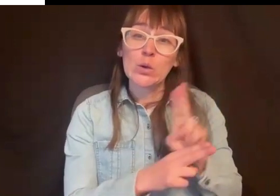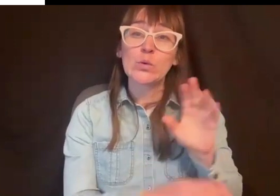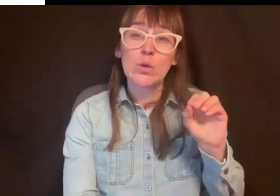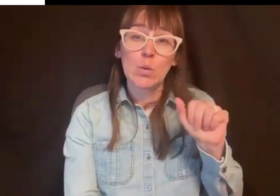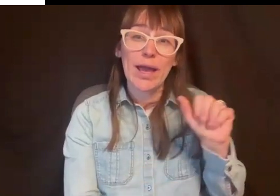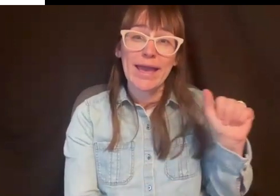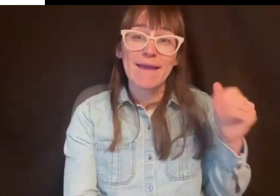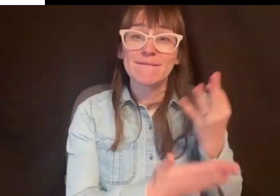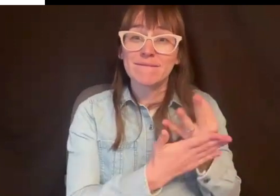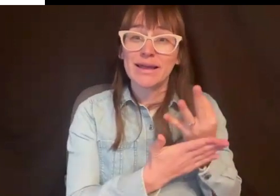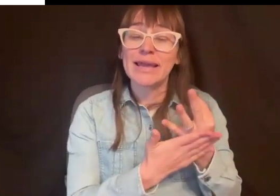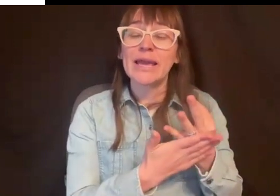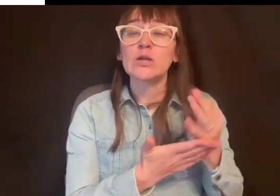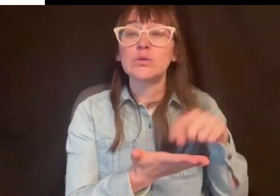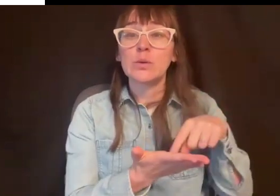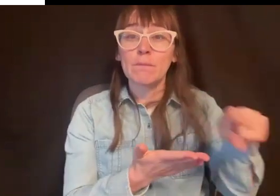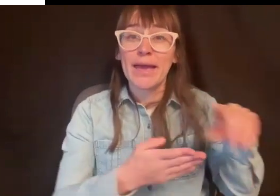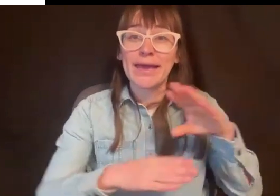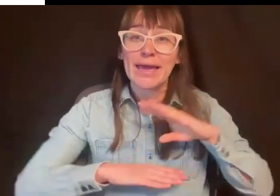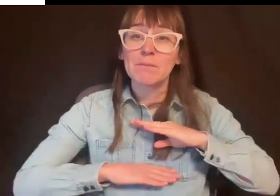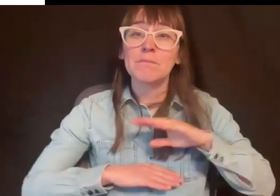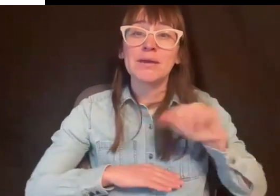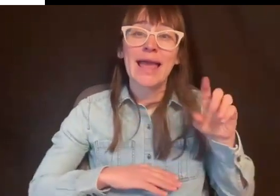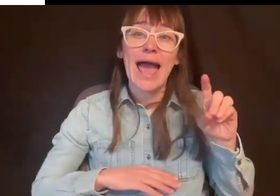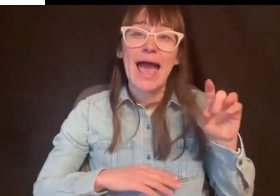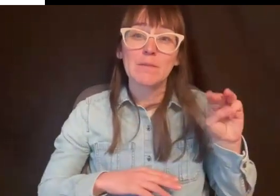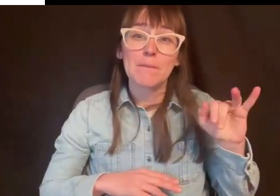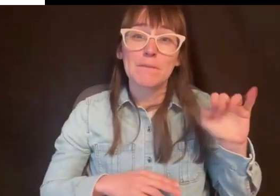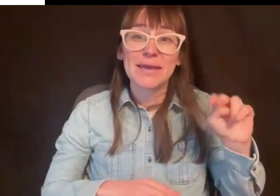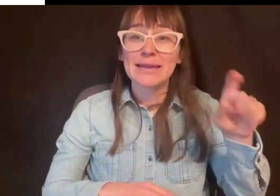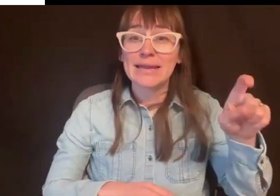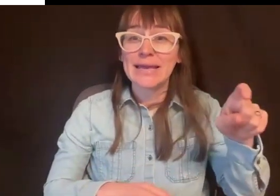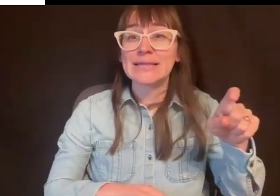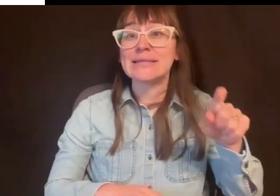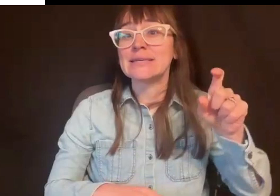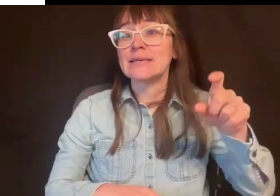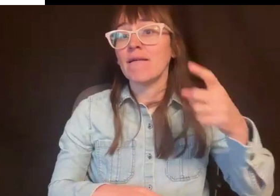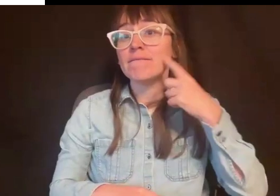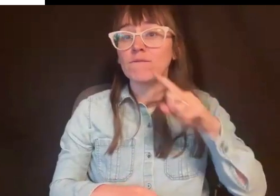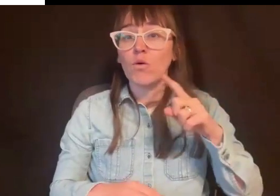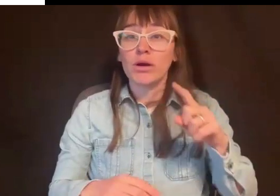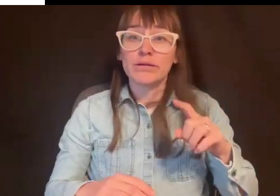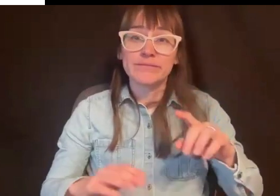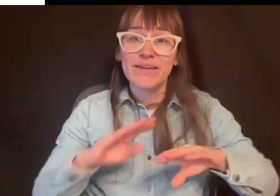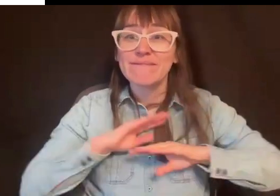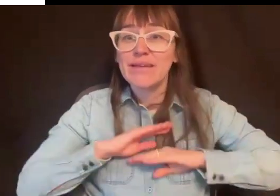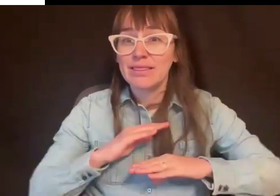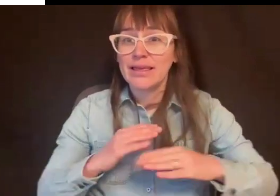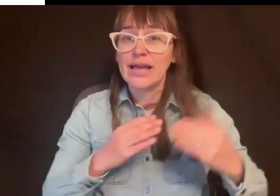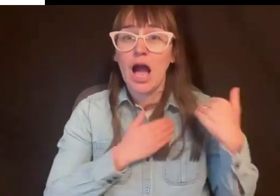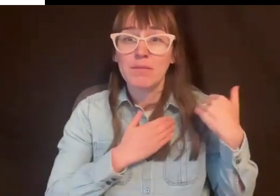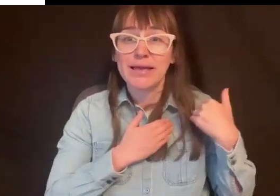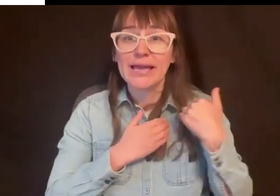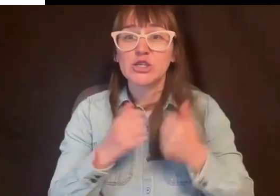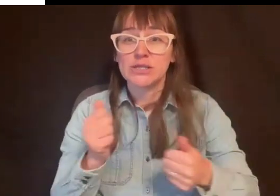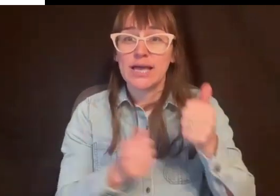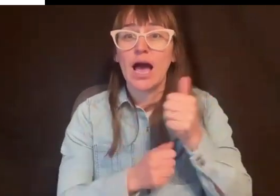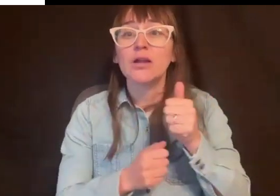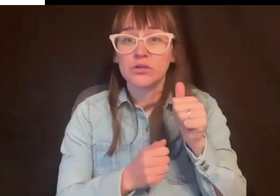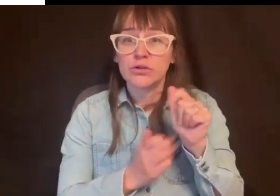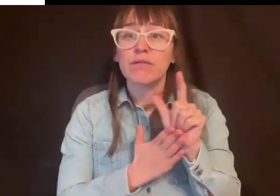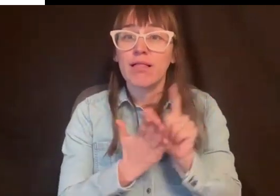the administrative needs necessary to enable the AAA to fulfill its obligations under the Older Americans Act. So, for